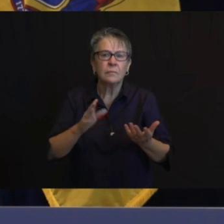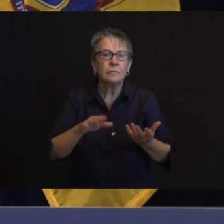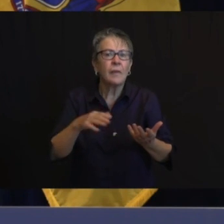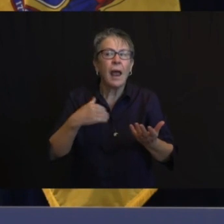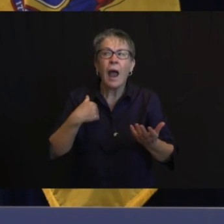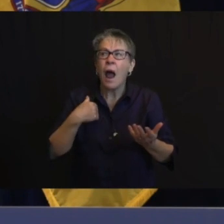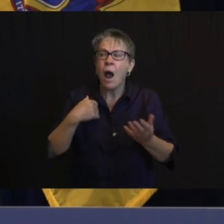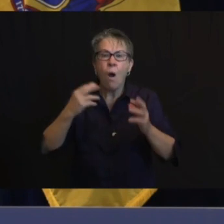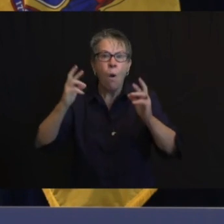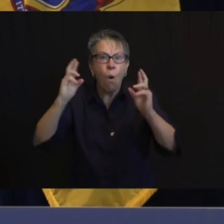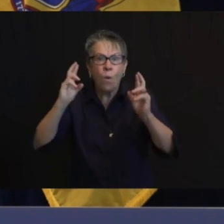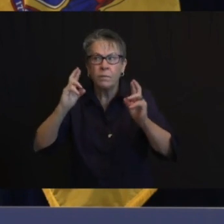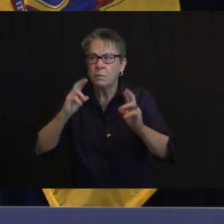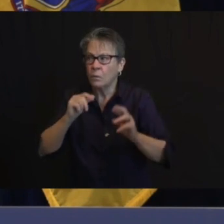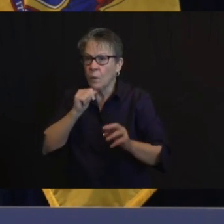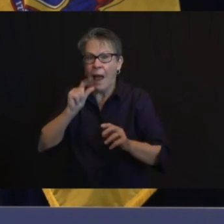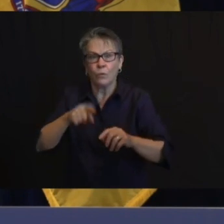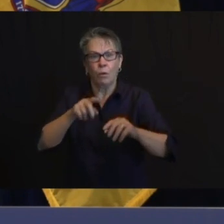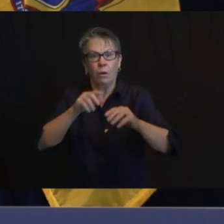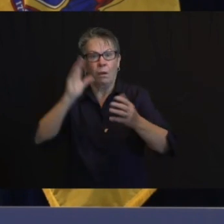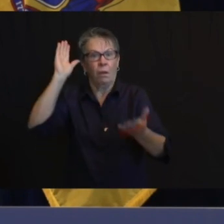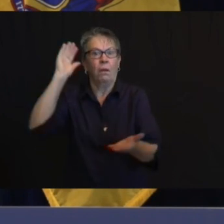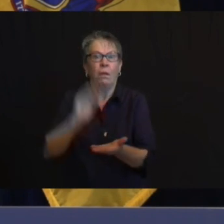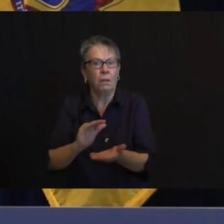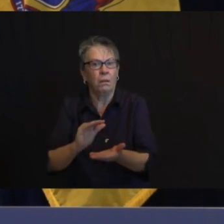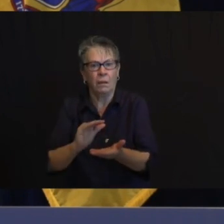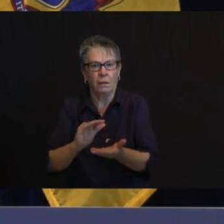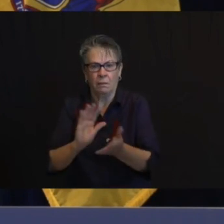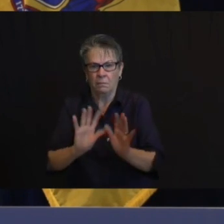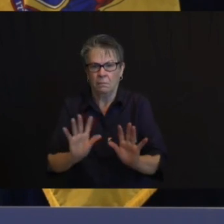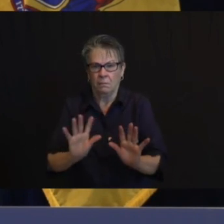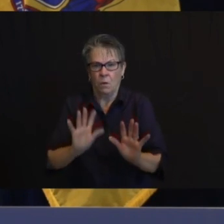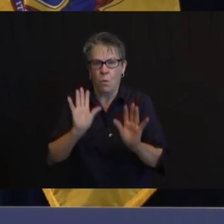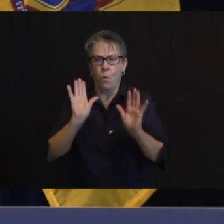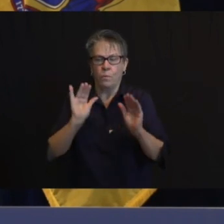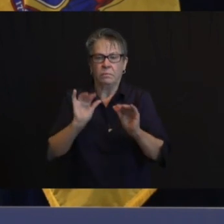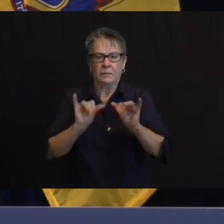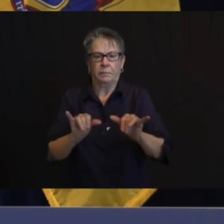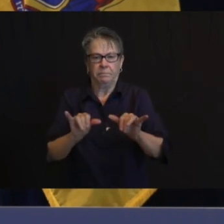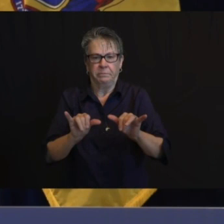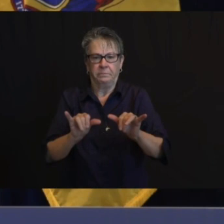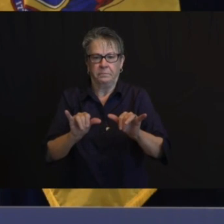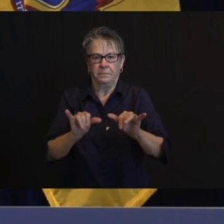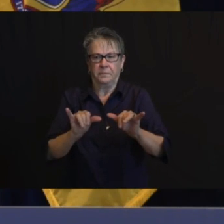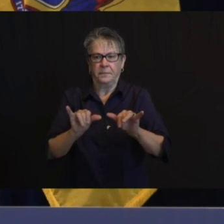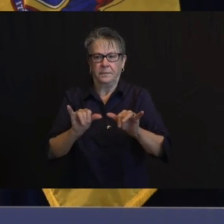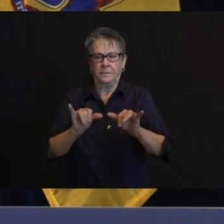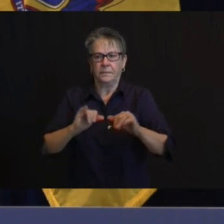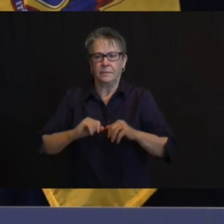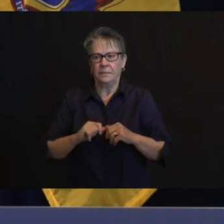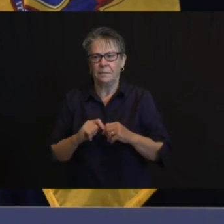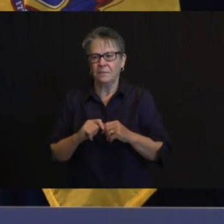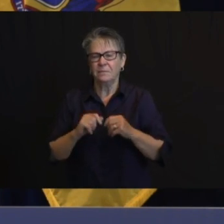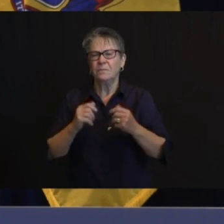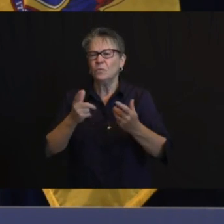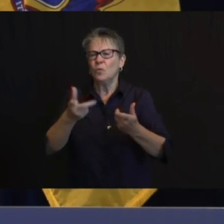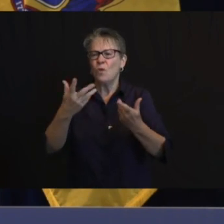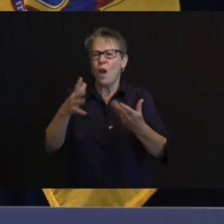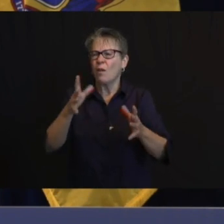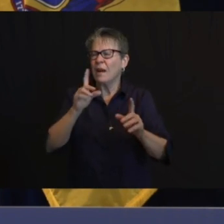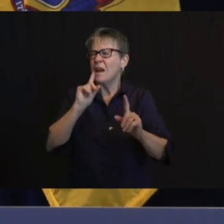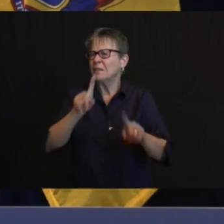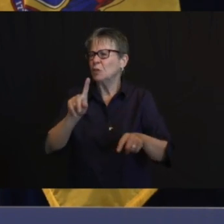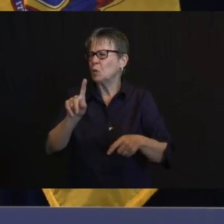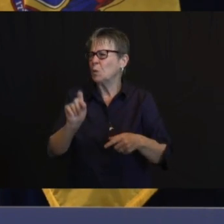And I don't anticipate that, so I hope it stays that way. I think I've answered the question on the